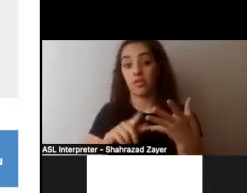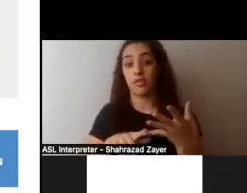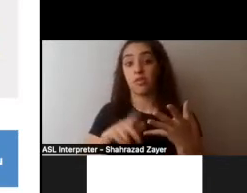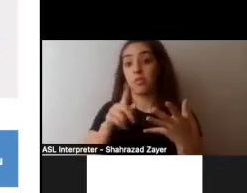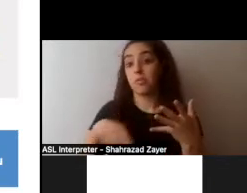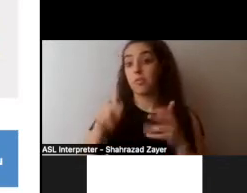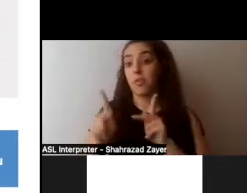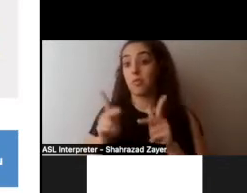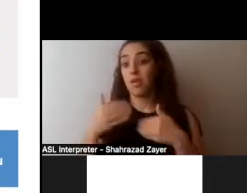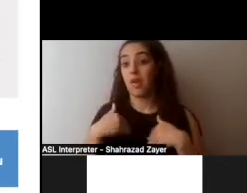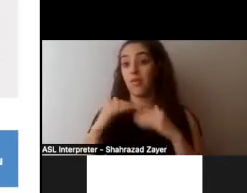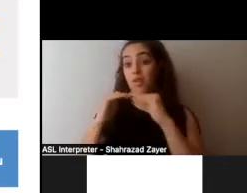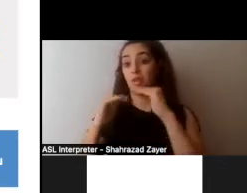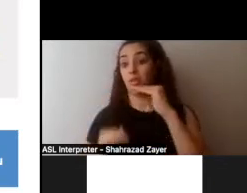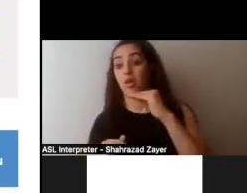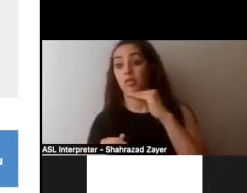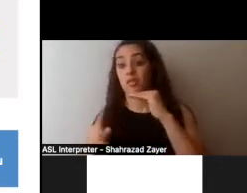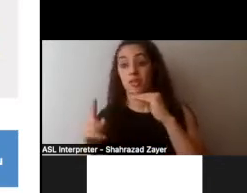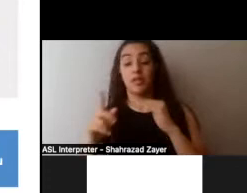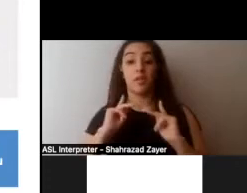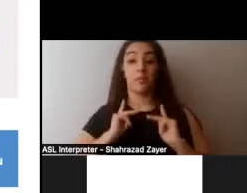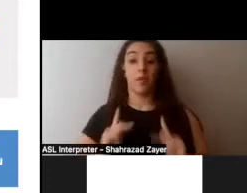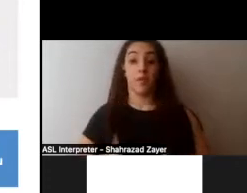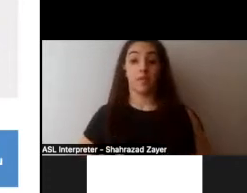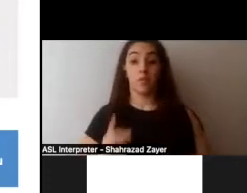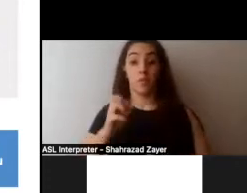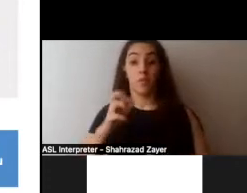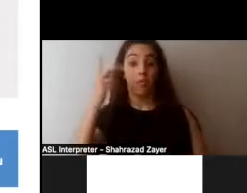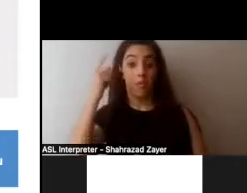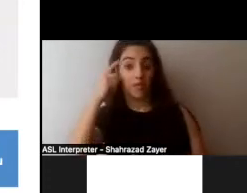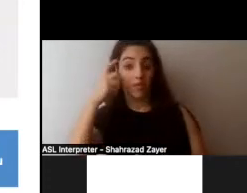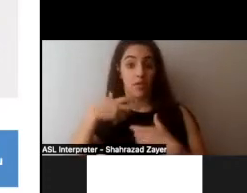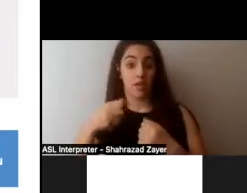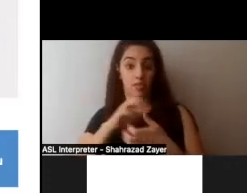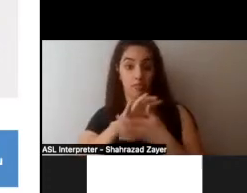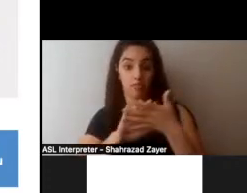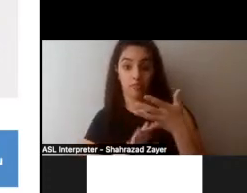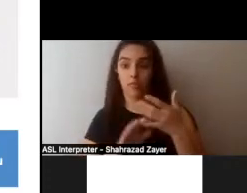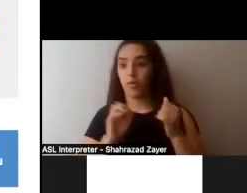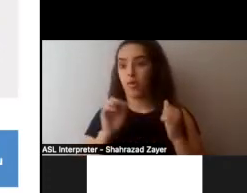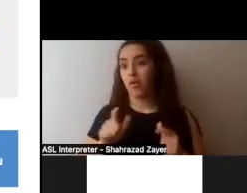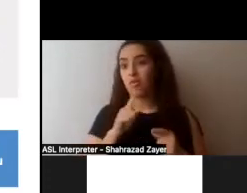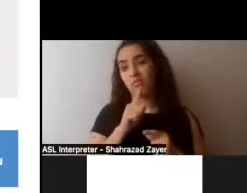health. These are all really critical issues.